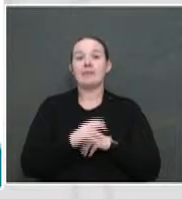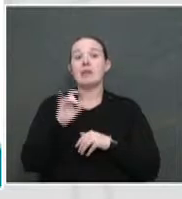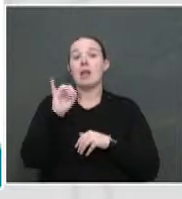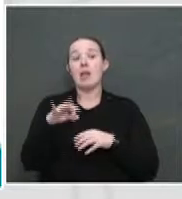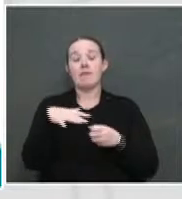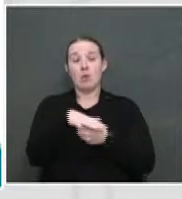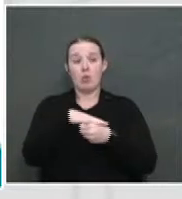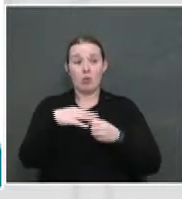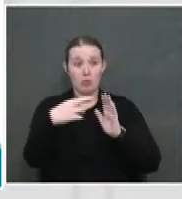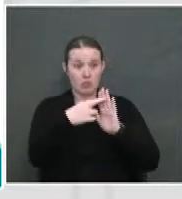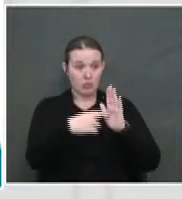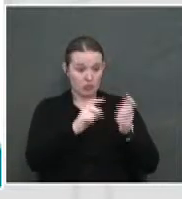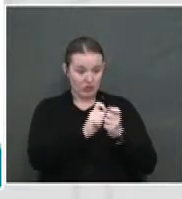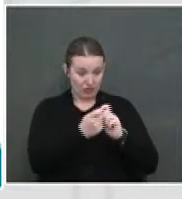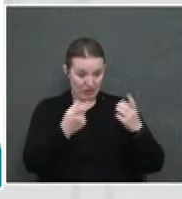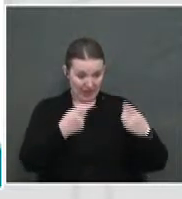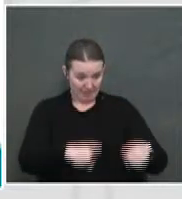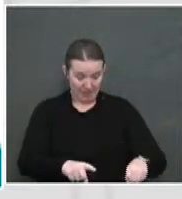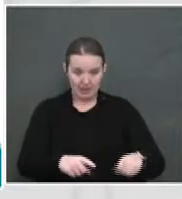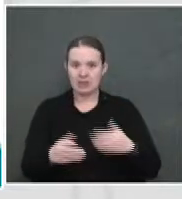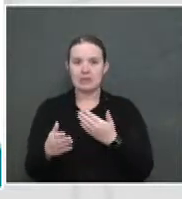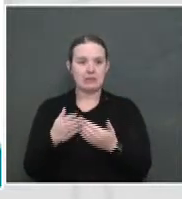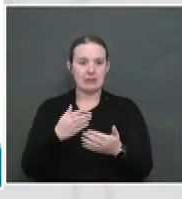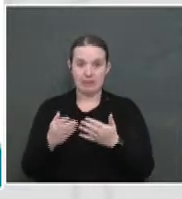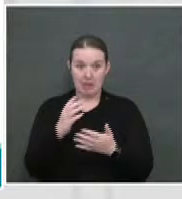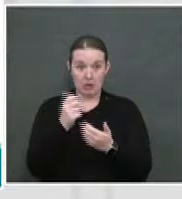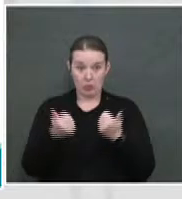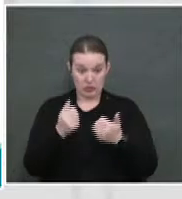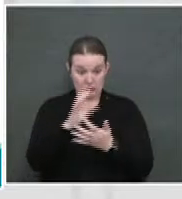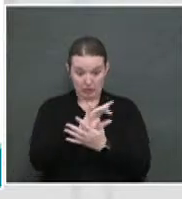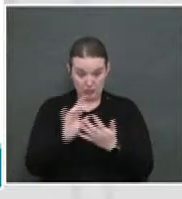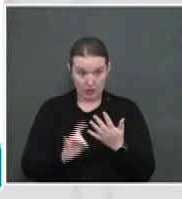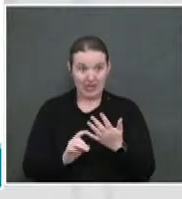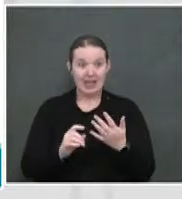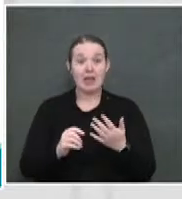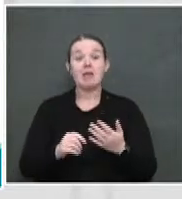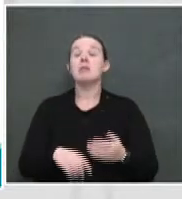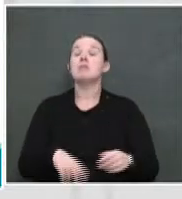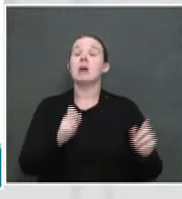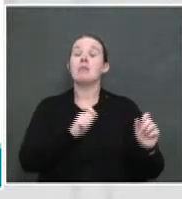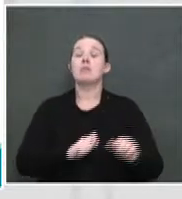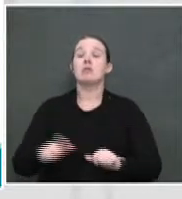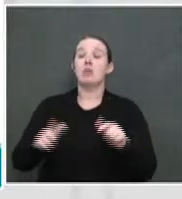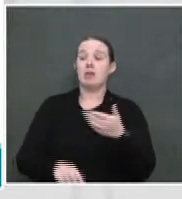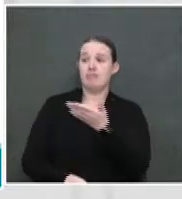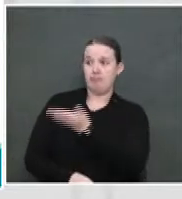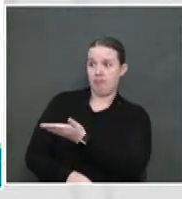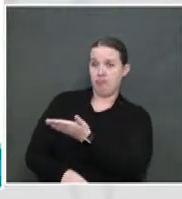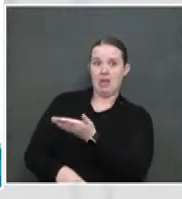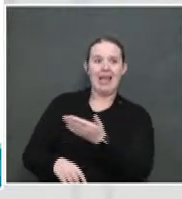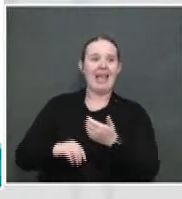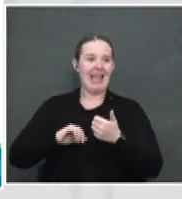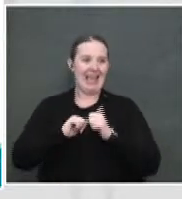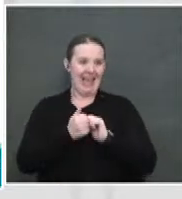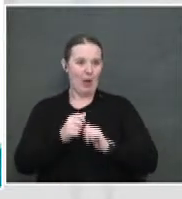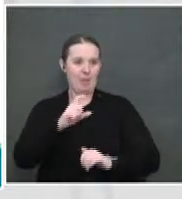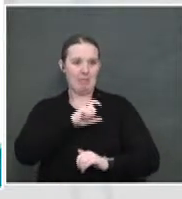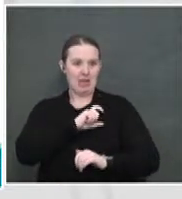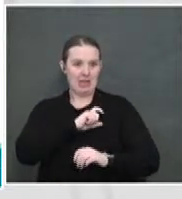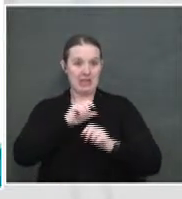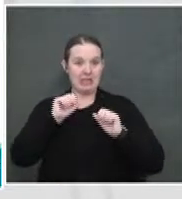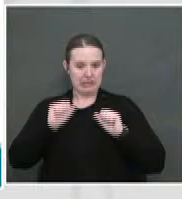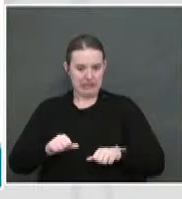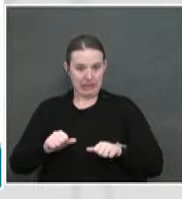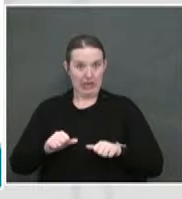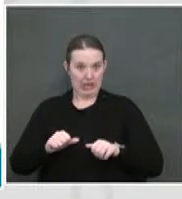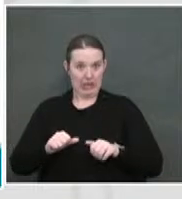If an ordinance change takes place, regardless of any option pursued, this slide demonstrates the enforcement approach that San Antonio Police Department